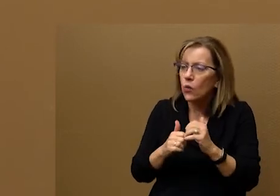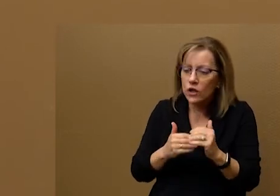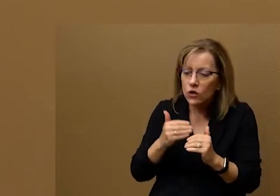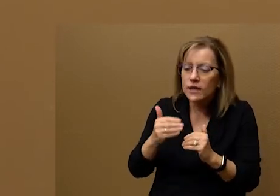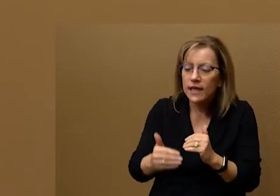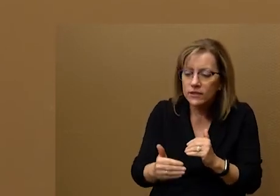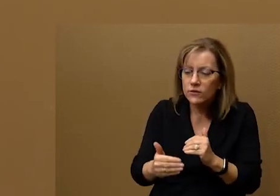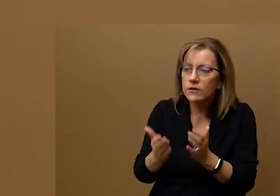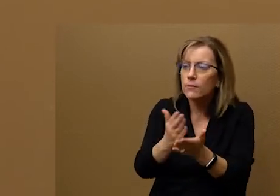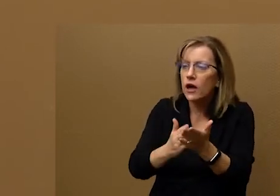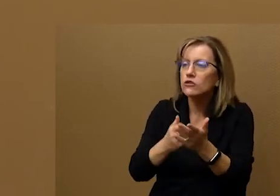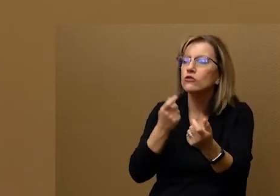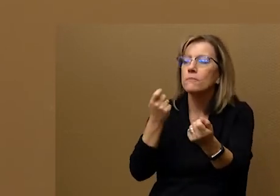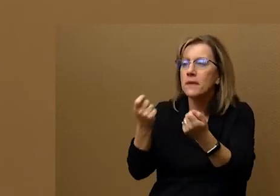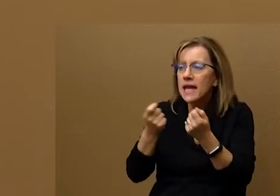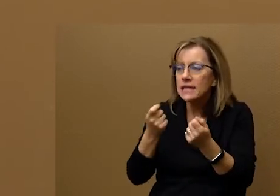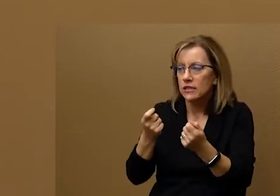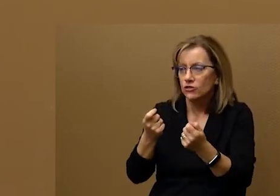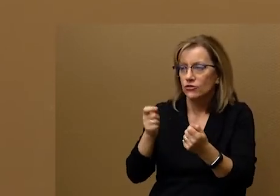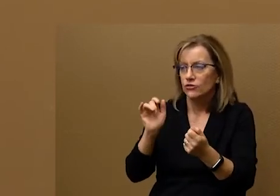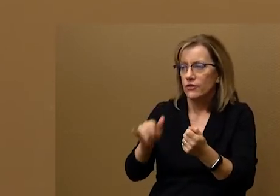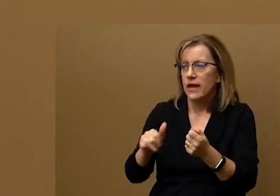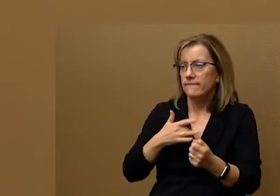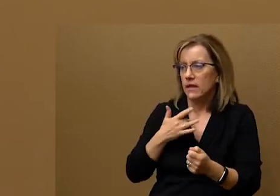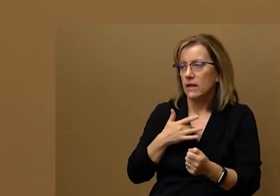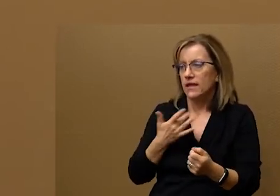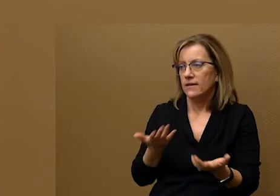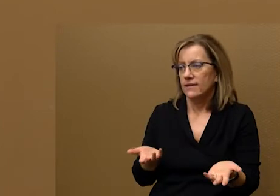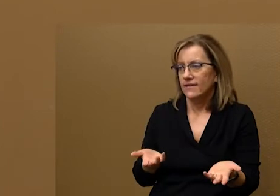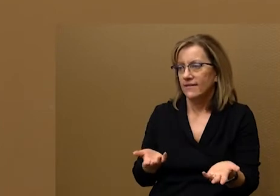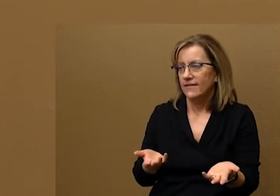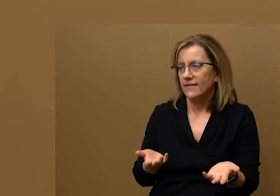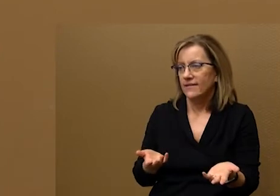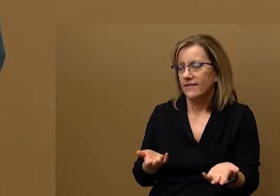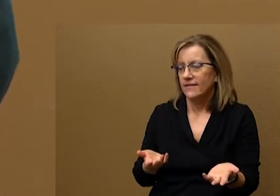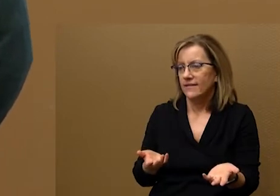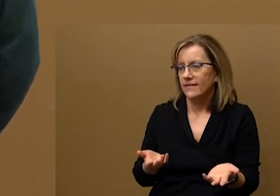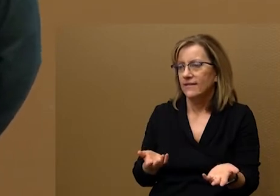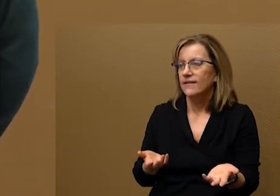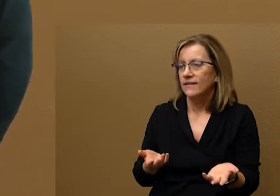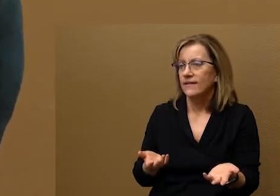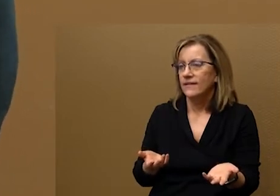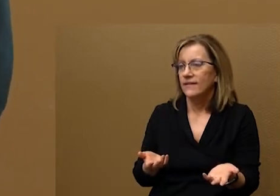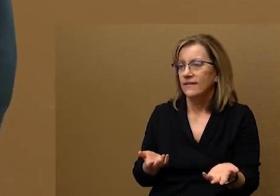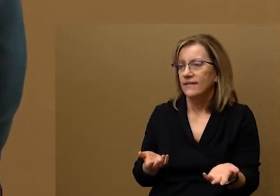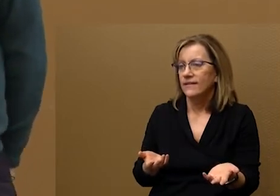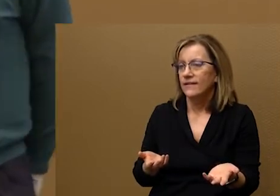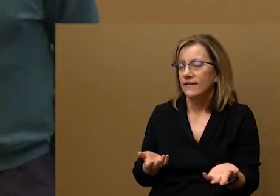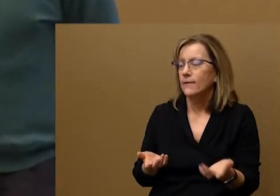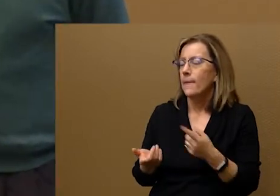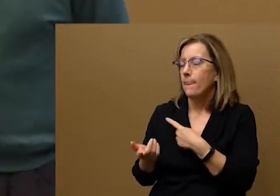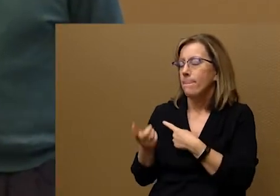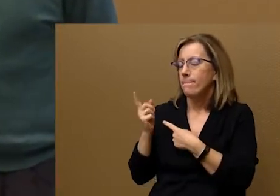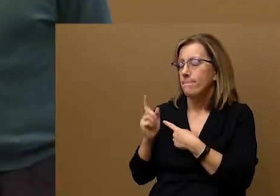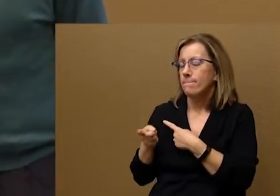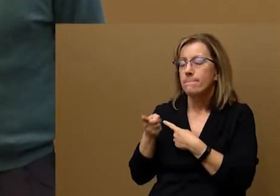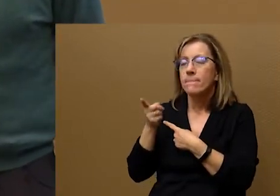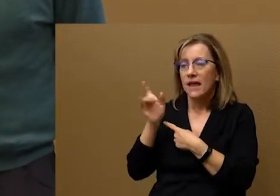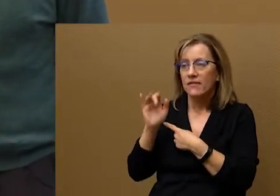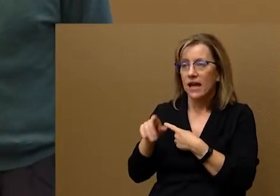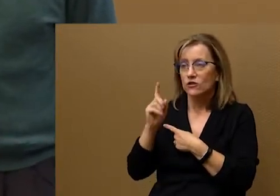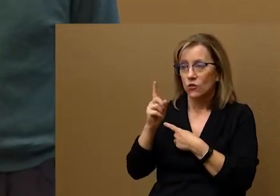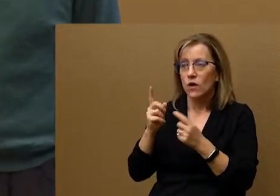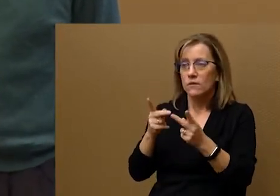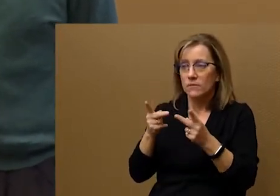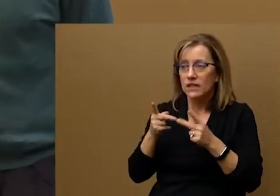how are you going to get to the step of managing those feelings? Yes. So that is one